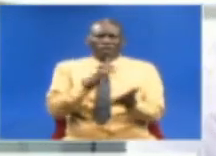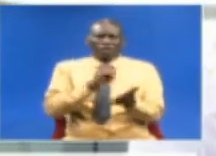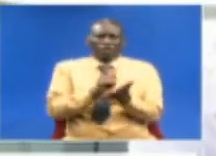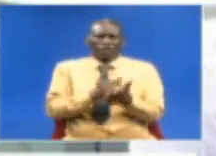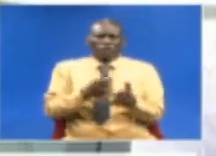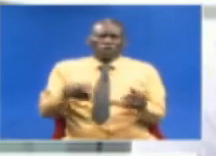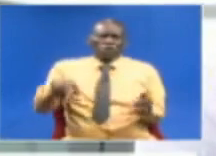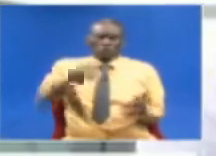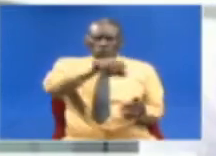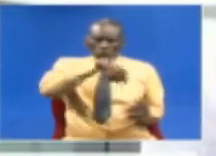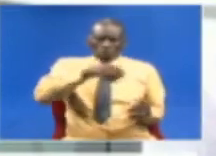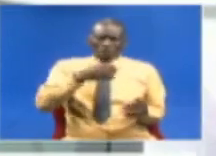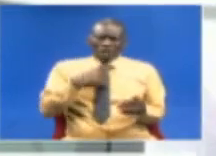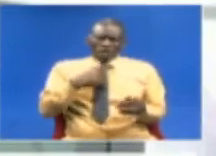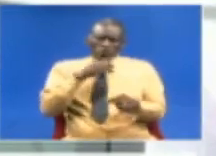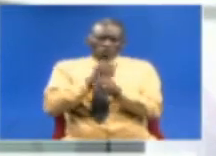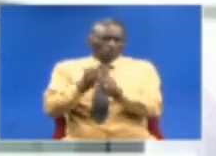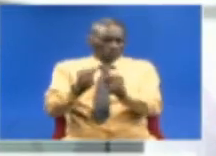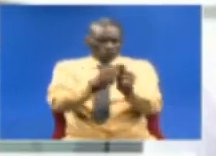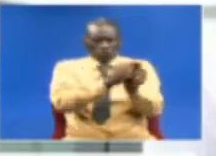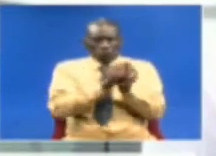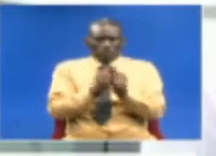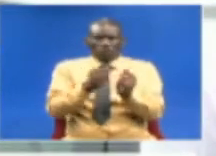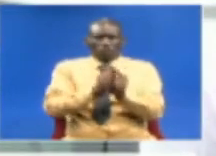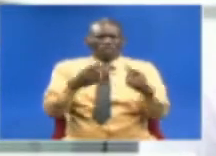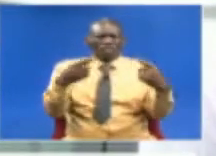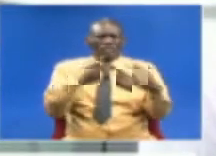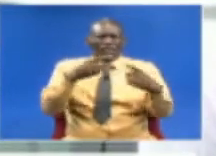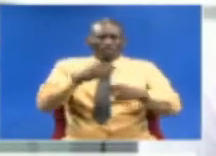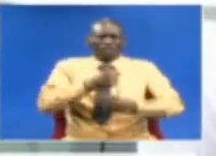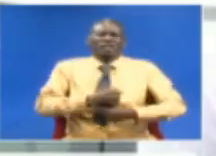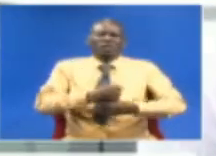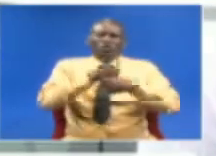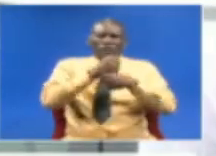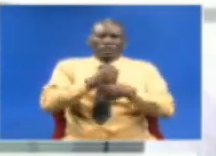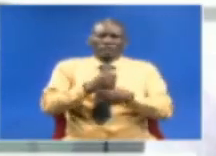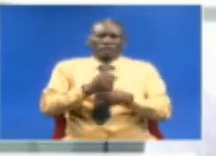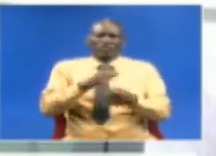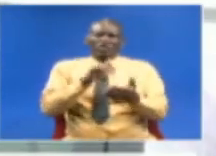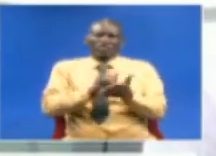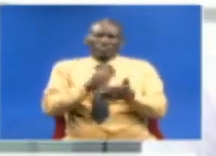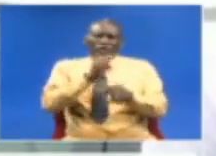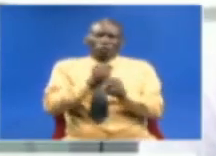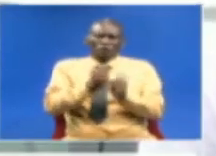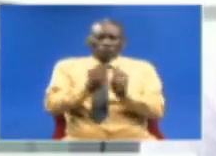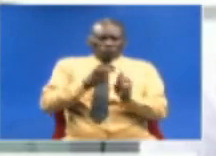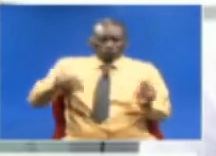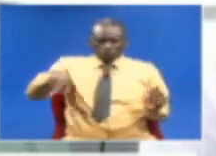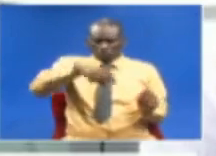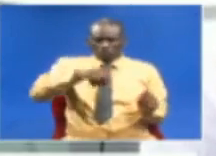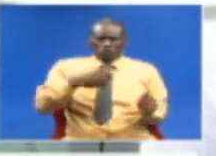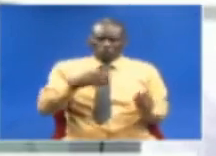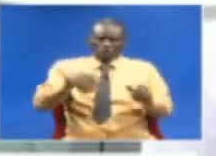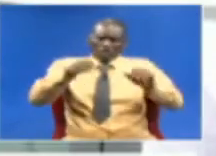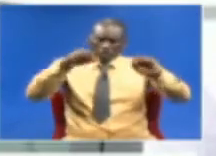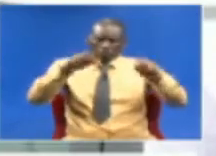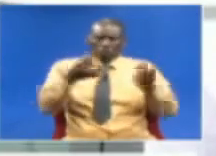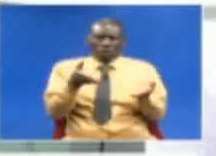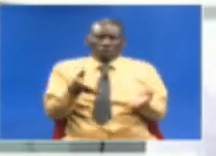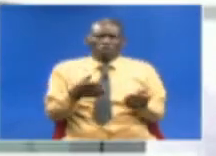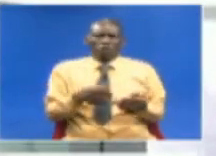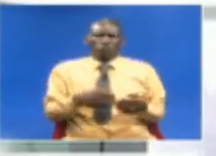have collaborated with the various stakeholders that work with us, we have been able to